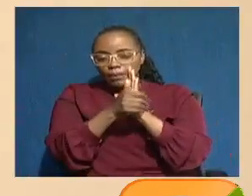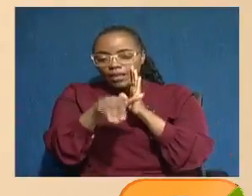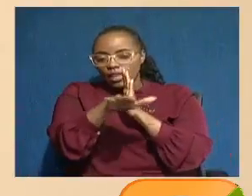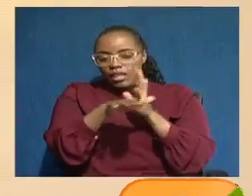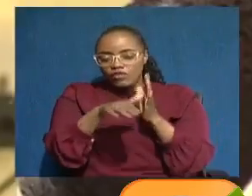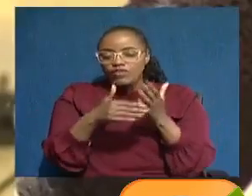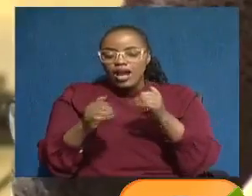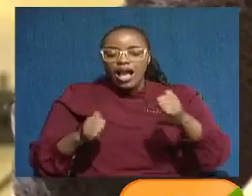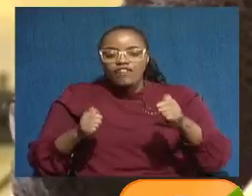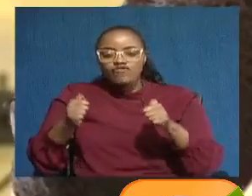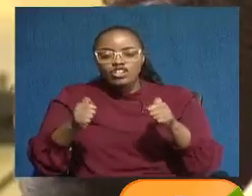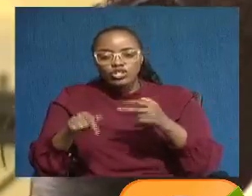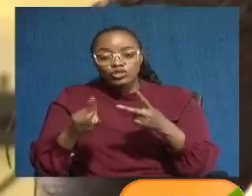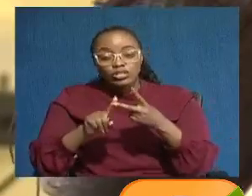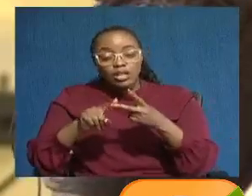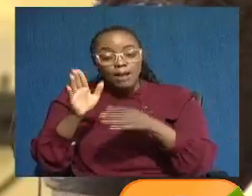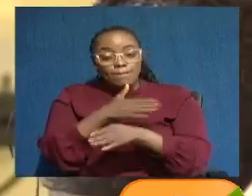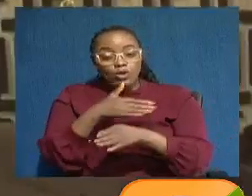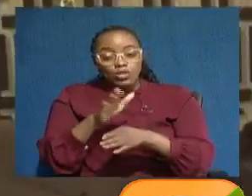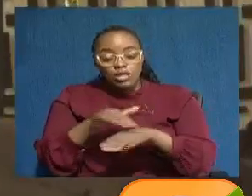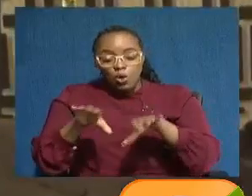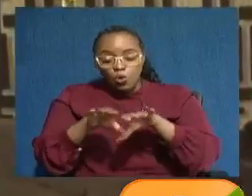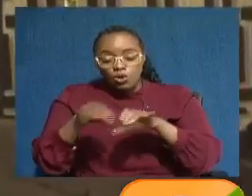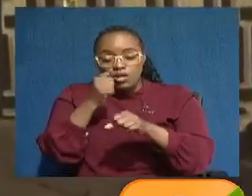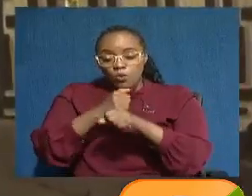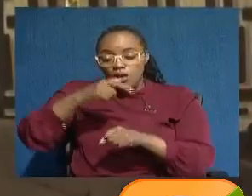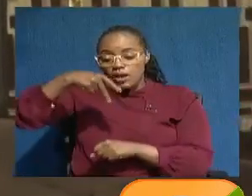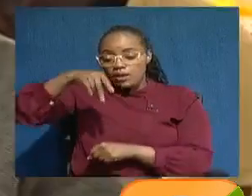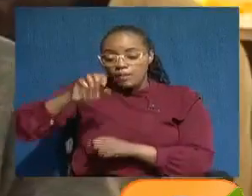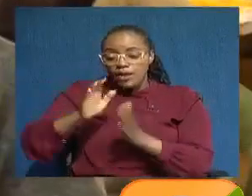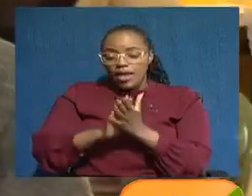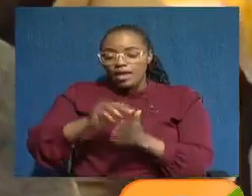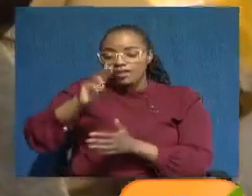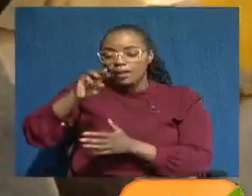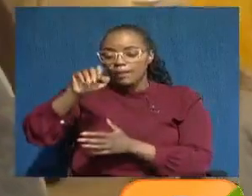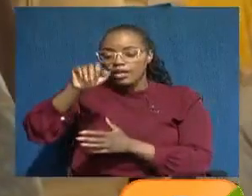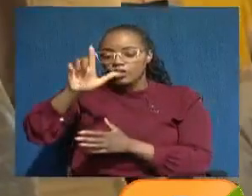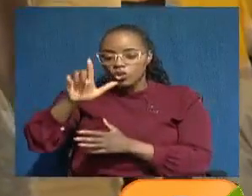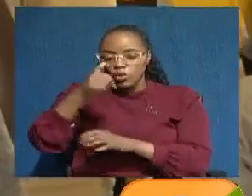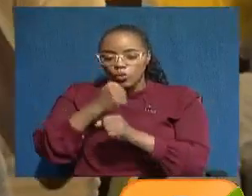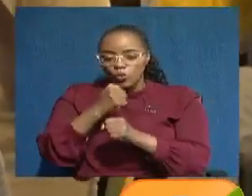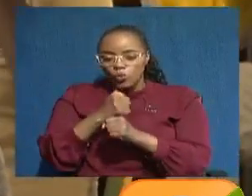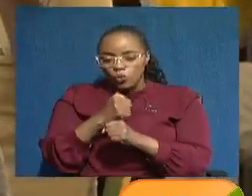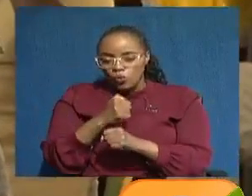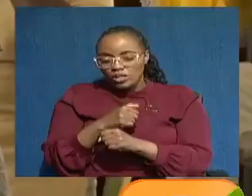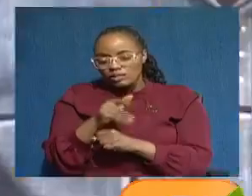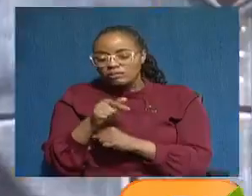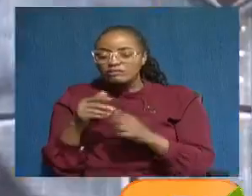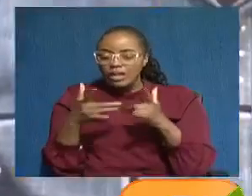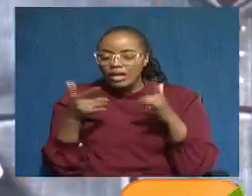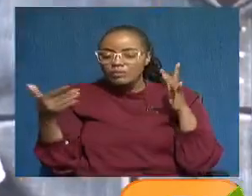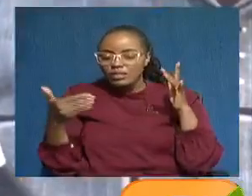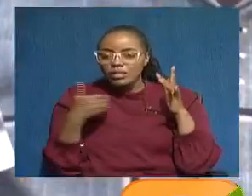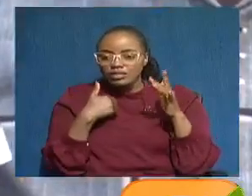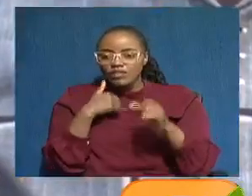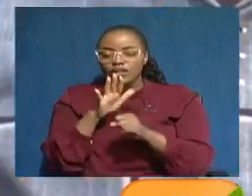like aviation, music, woodwork, PE, and metalwork. Gaps felt in many schools nationwide. And let us